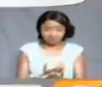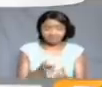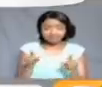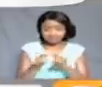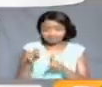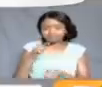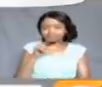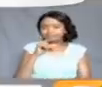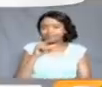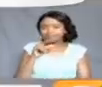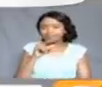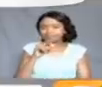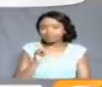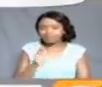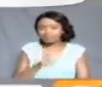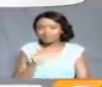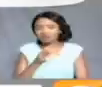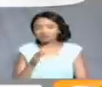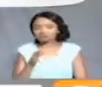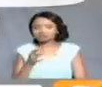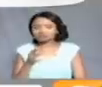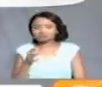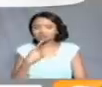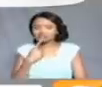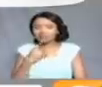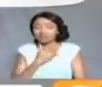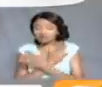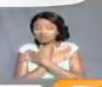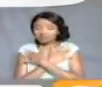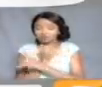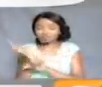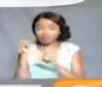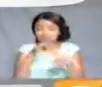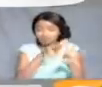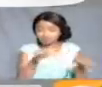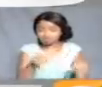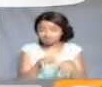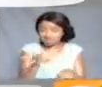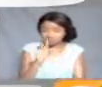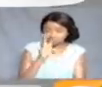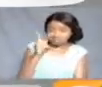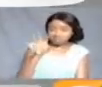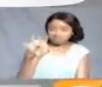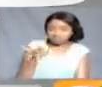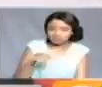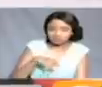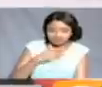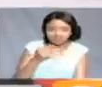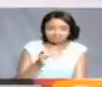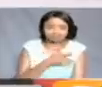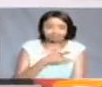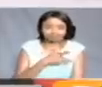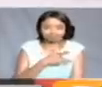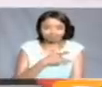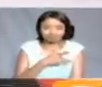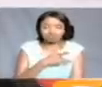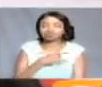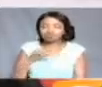walk into the room and his presence is felt. Yeah. So, you know, if you convert that into your online presence, and, you